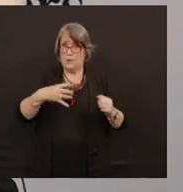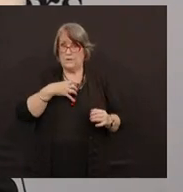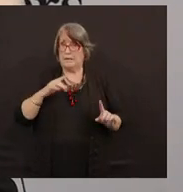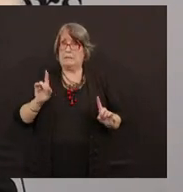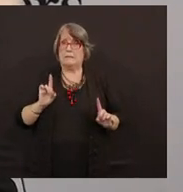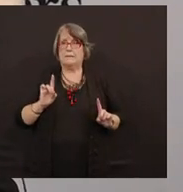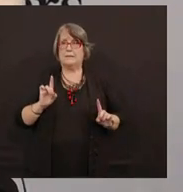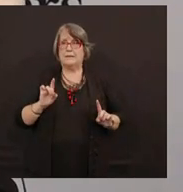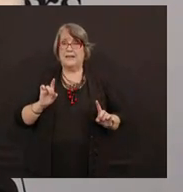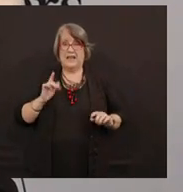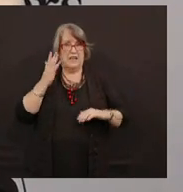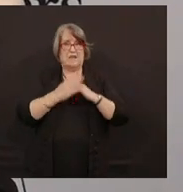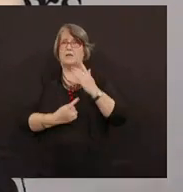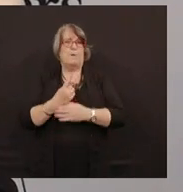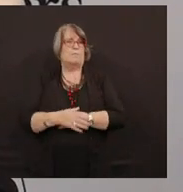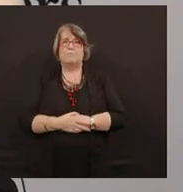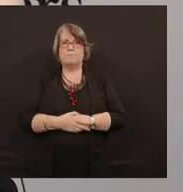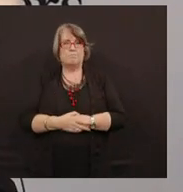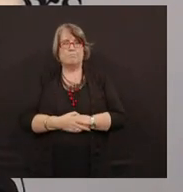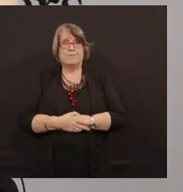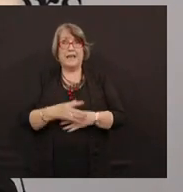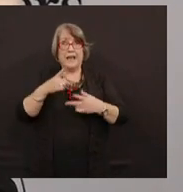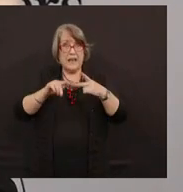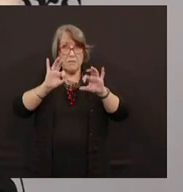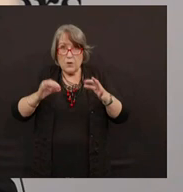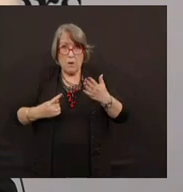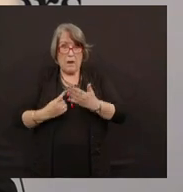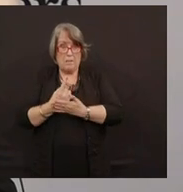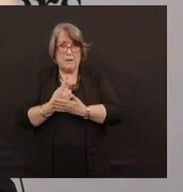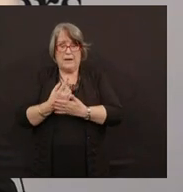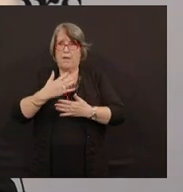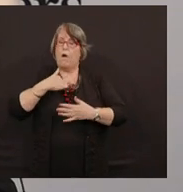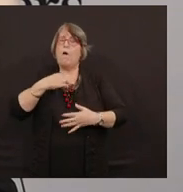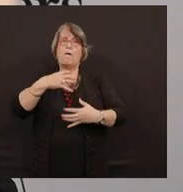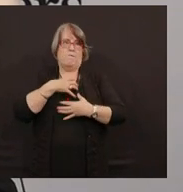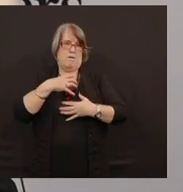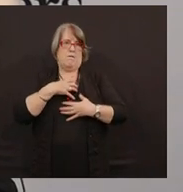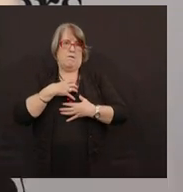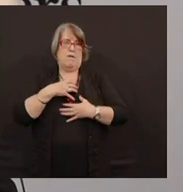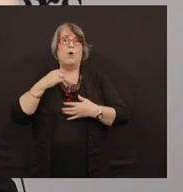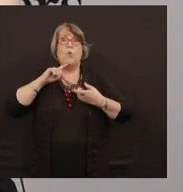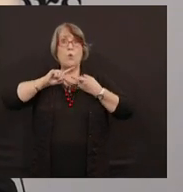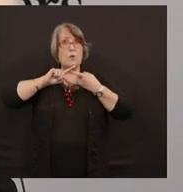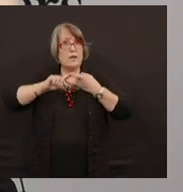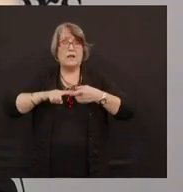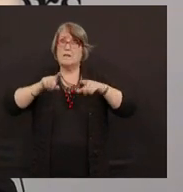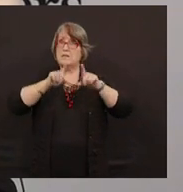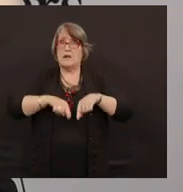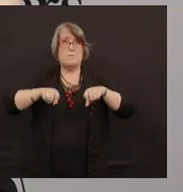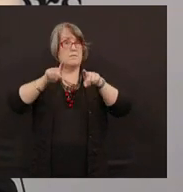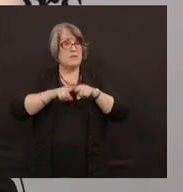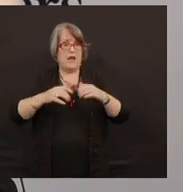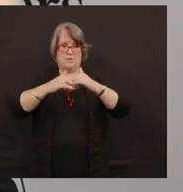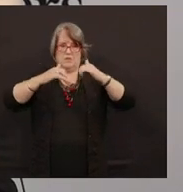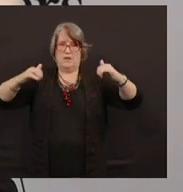fear is that that doesn't happen. And if that doesn't happen, then my fear is that we will continue to see